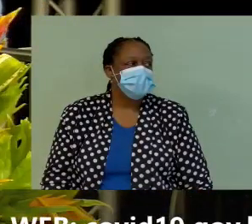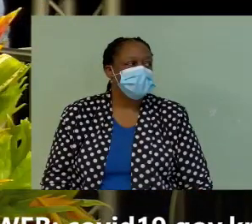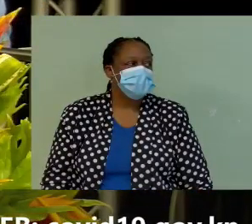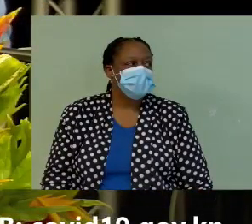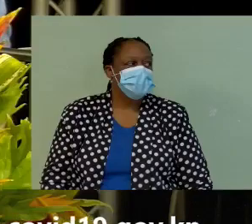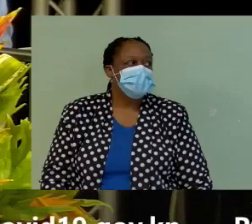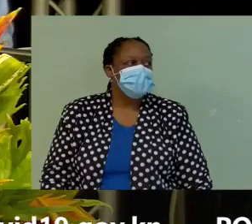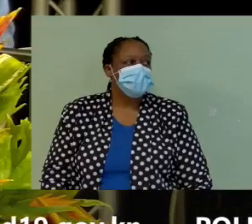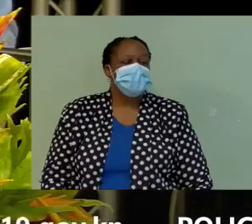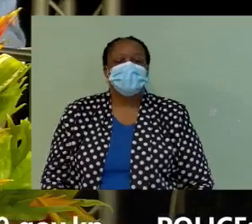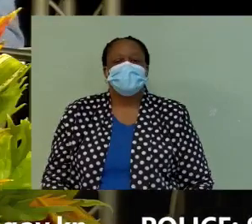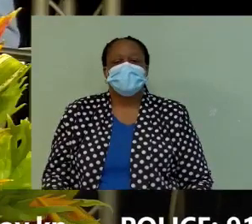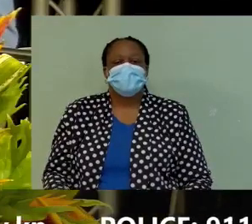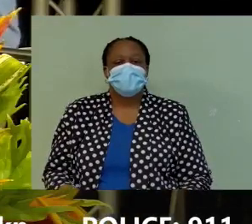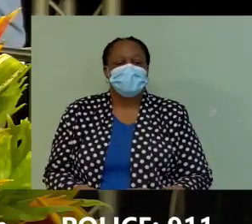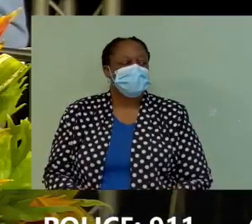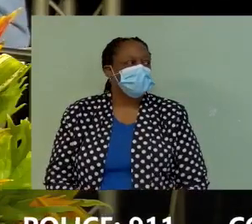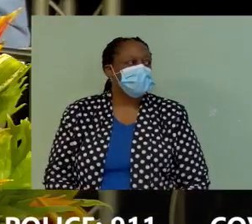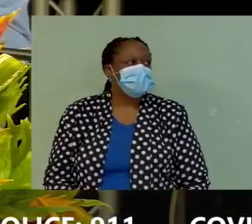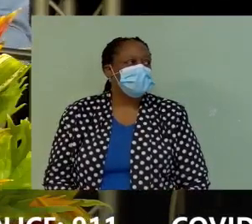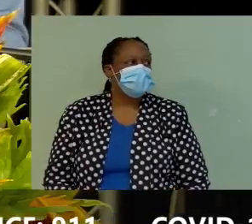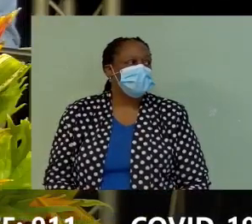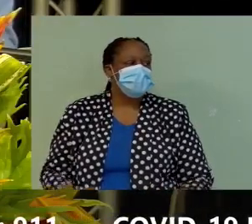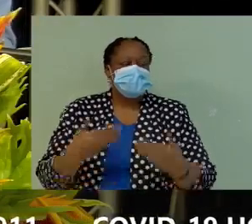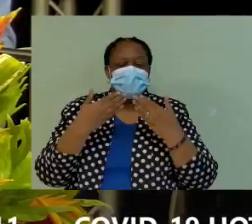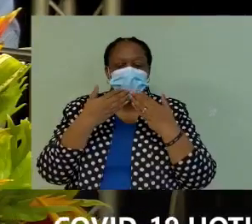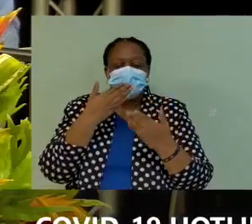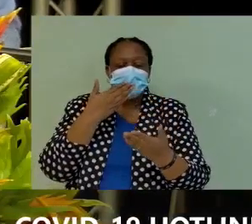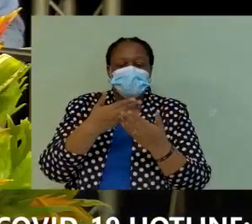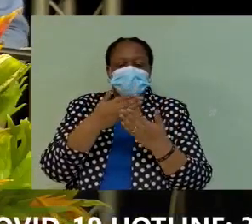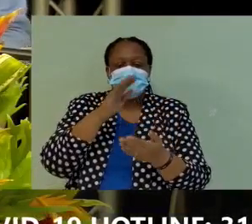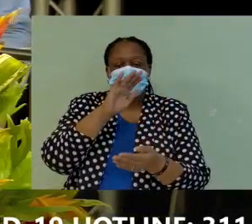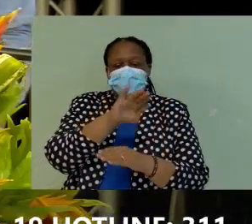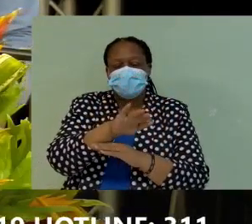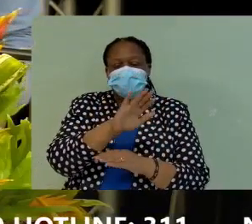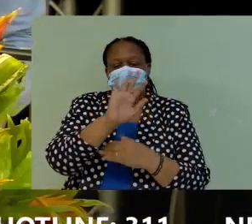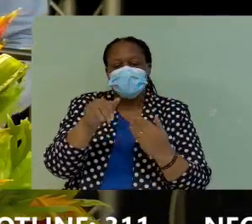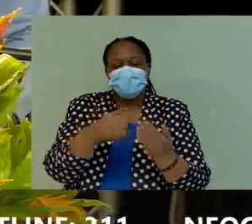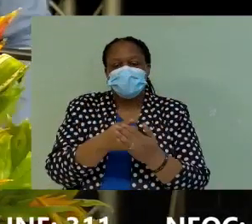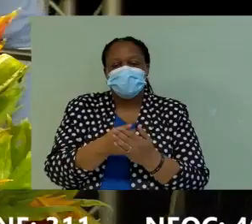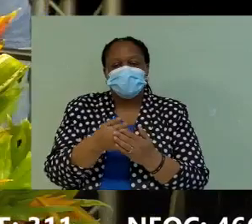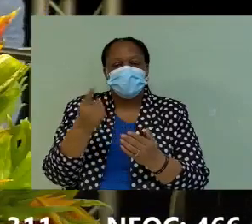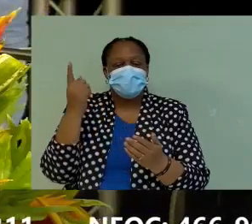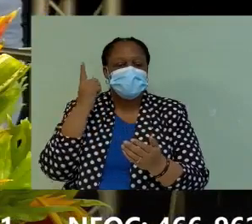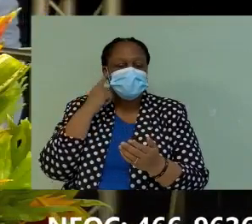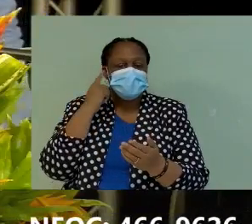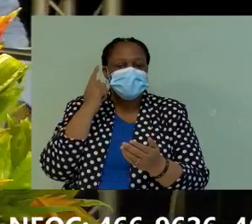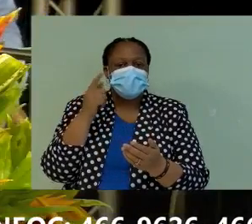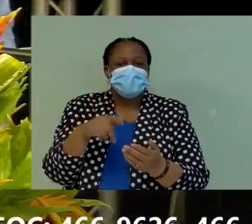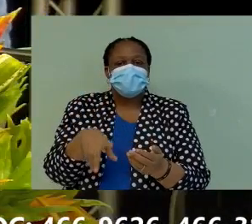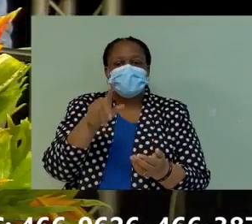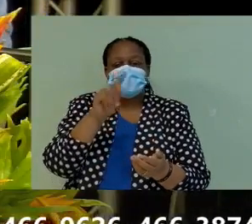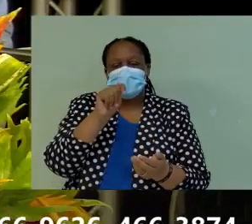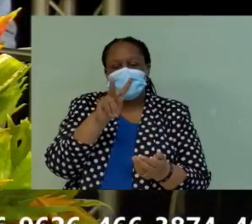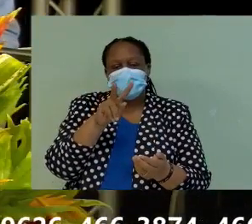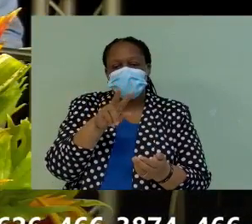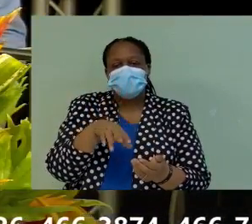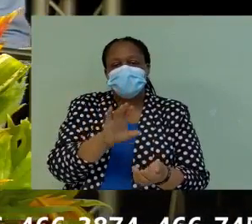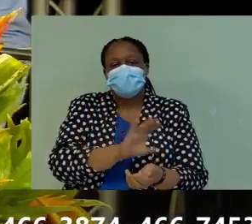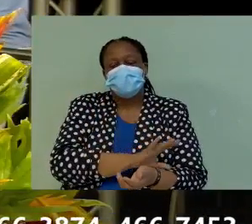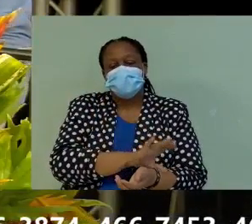Thank you, Mr. Williams. Good afternoon, everyone, listening by radio, television, or a